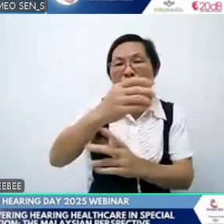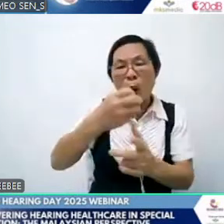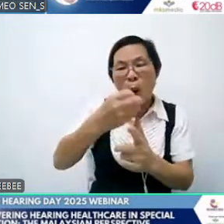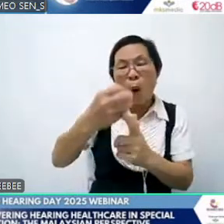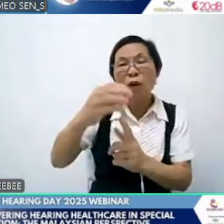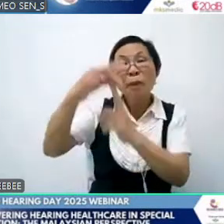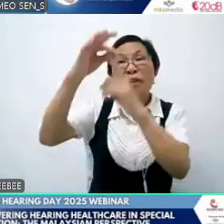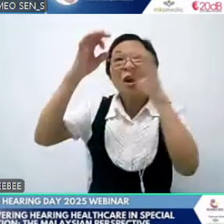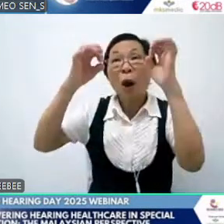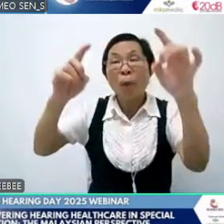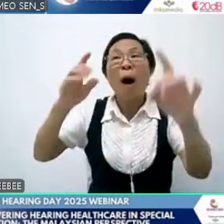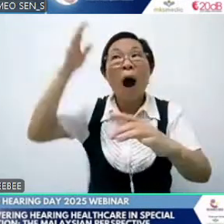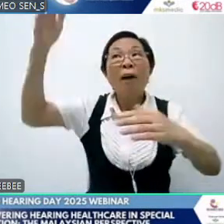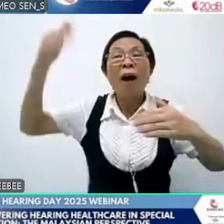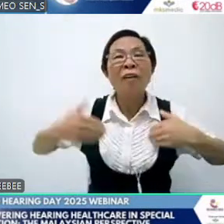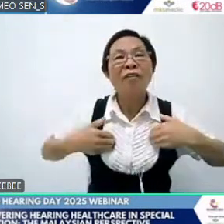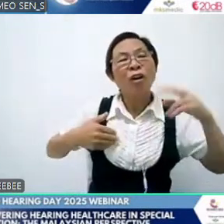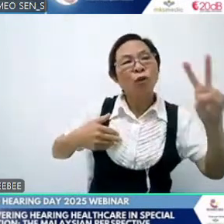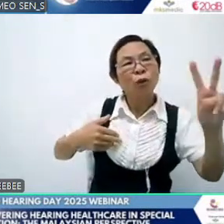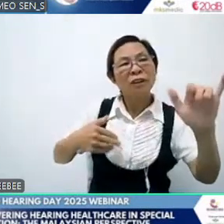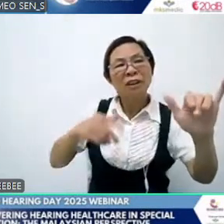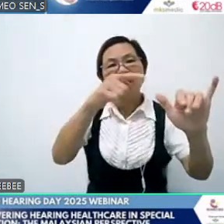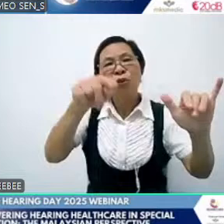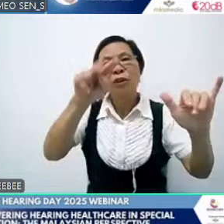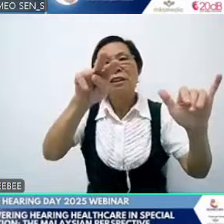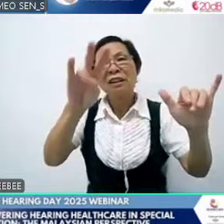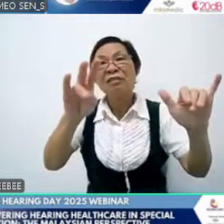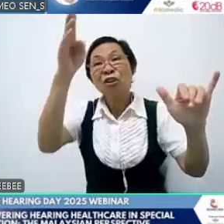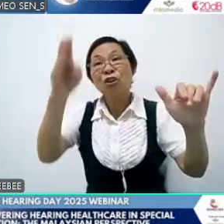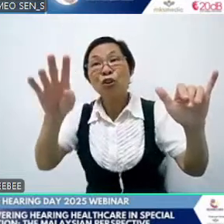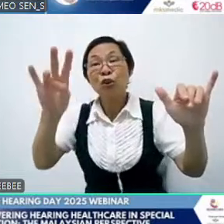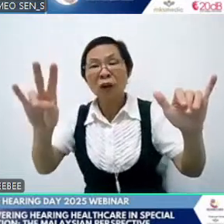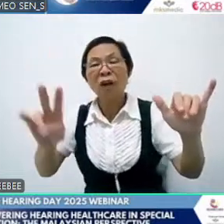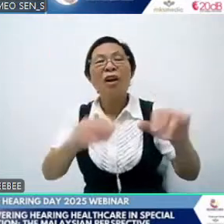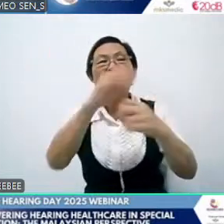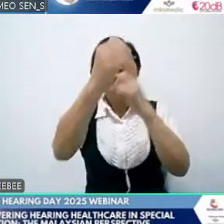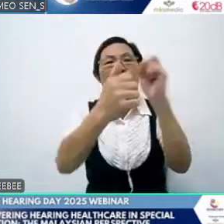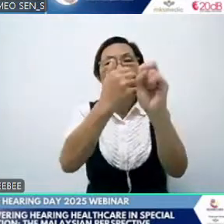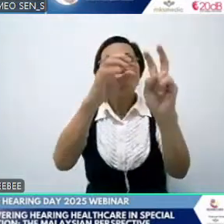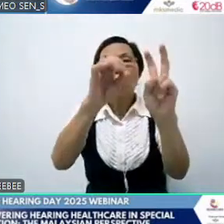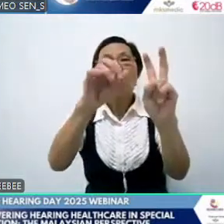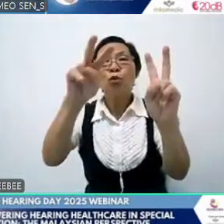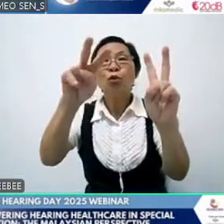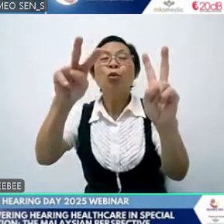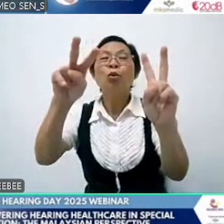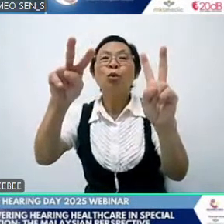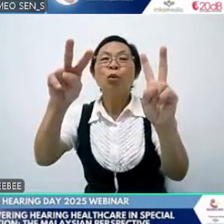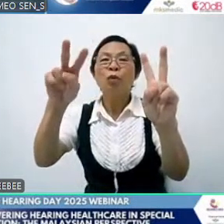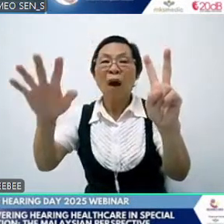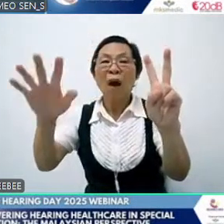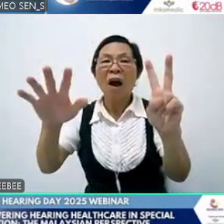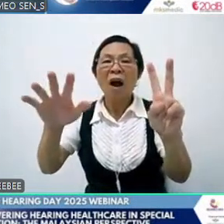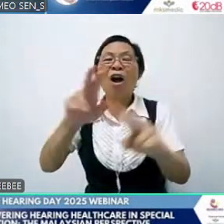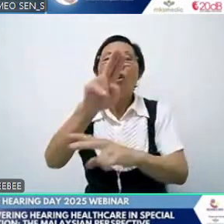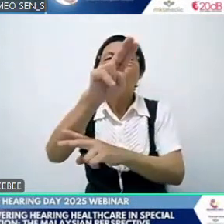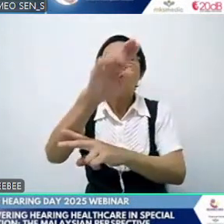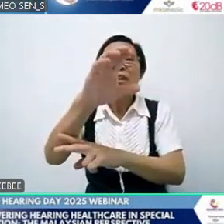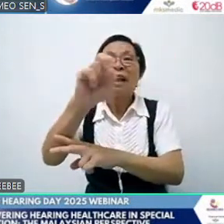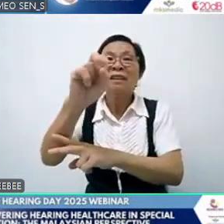ICSE will be held from 26 to 27 July 2025 in UCSI Hotel Kuching, Sarawak,